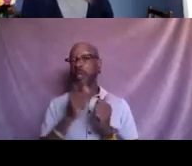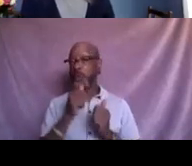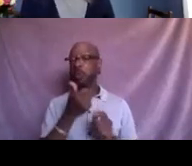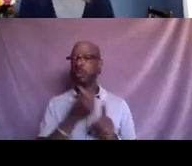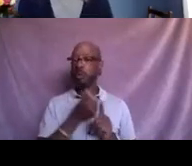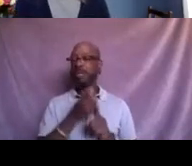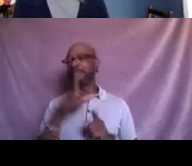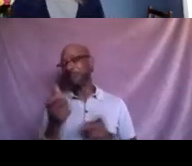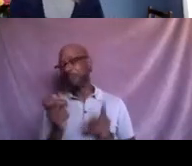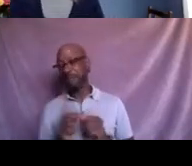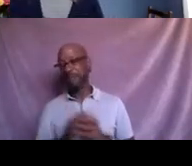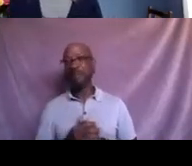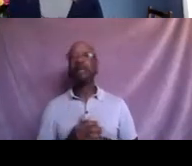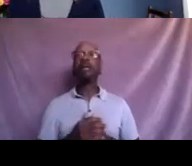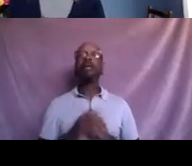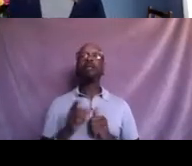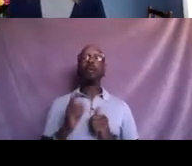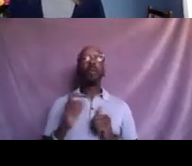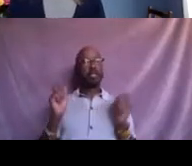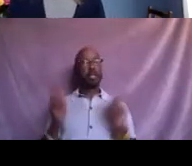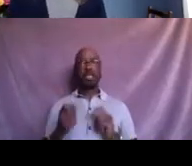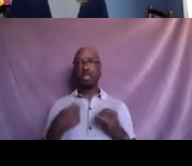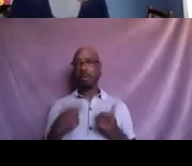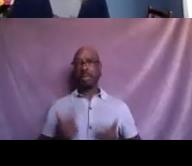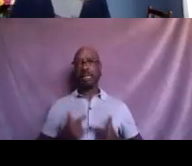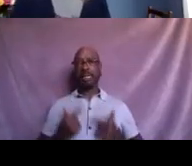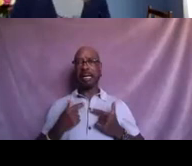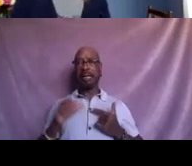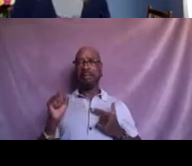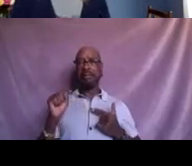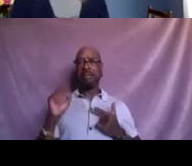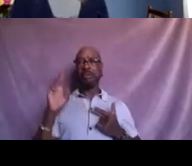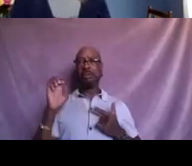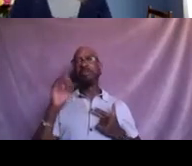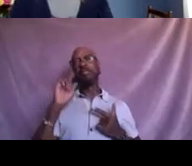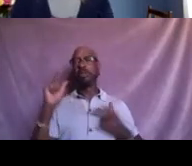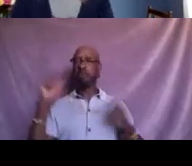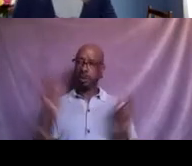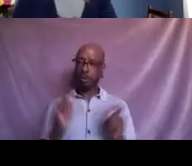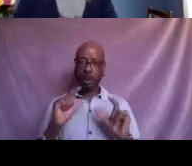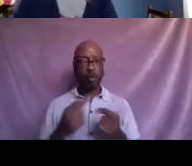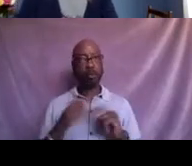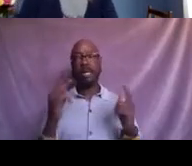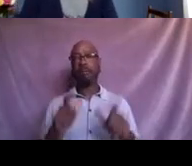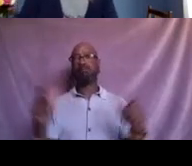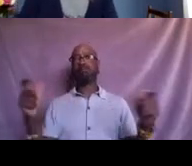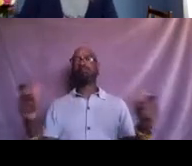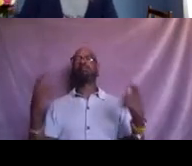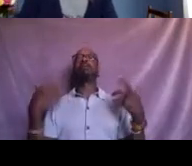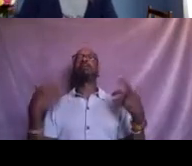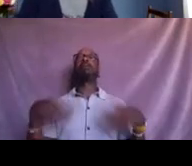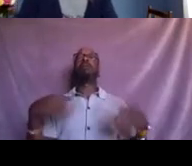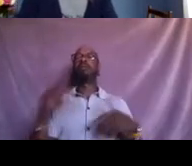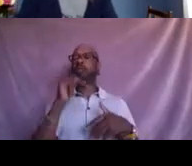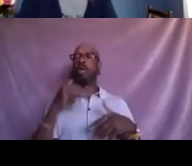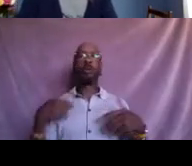Again, we converted this into a live stream webinar type format. It was meant to be a much smaller group. So don't panic. It's